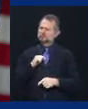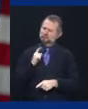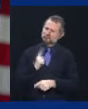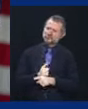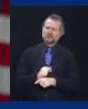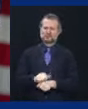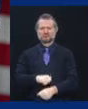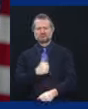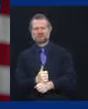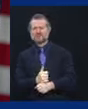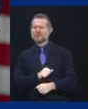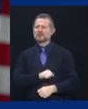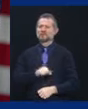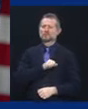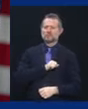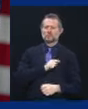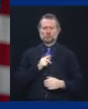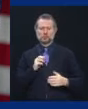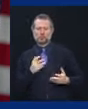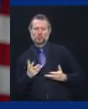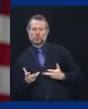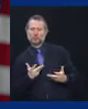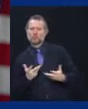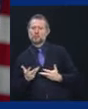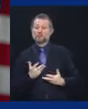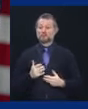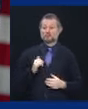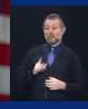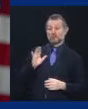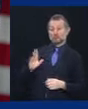strong enough to use words like love,